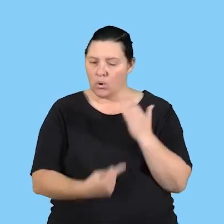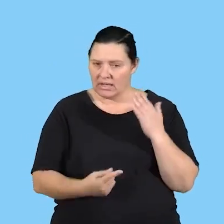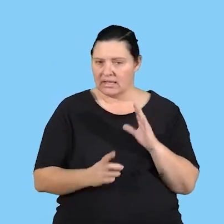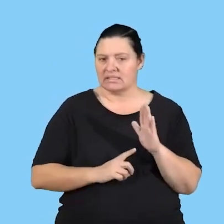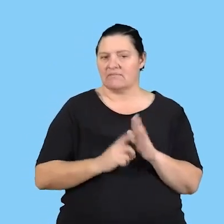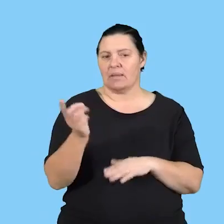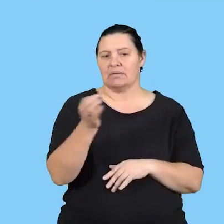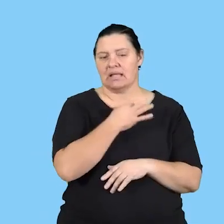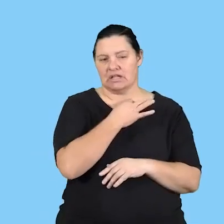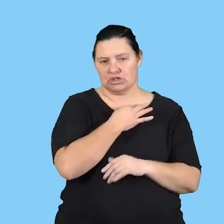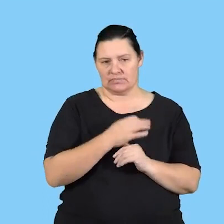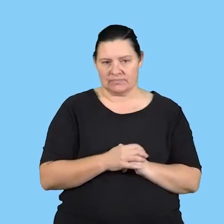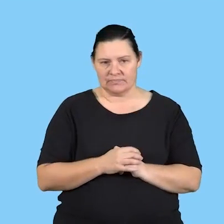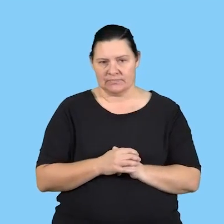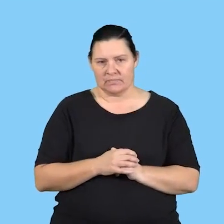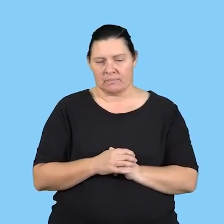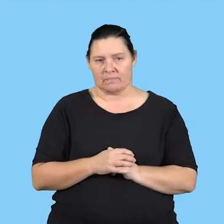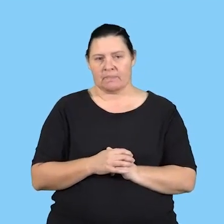developed in English.